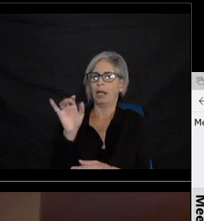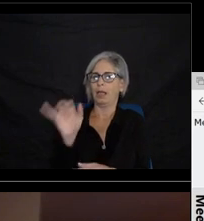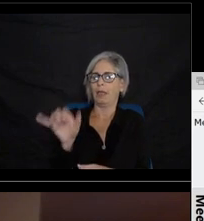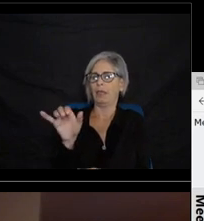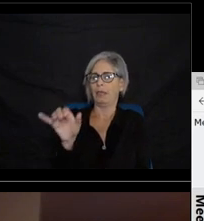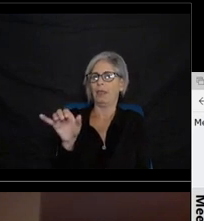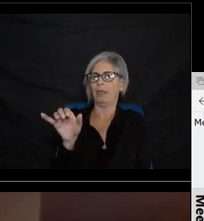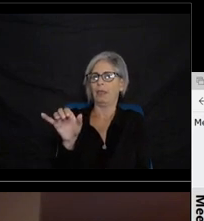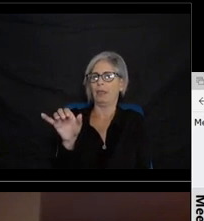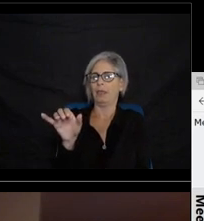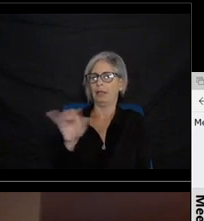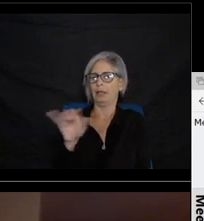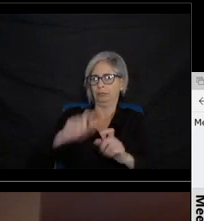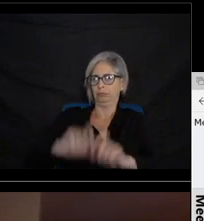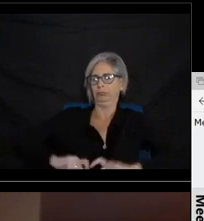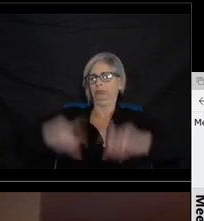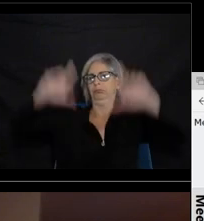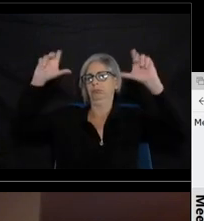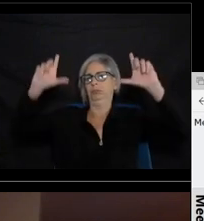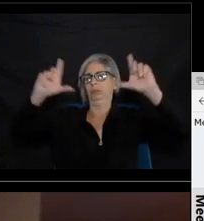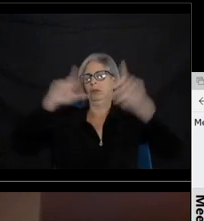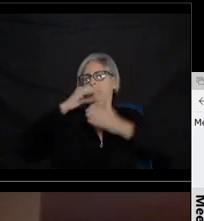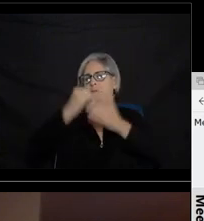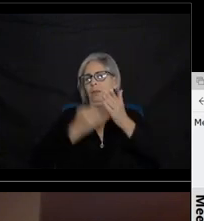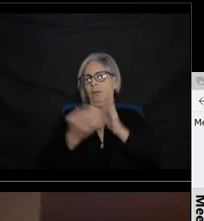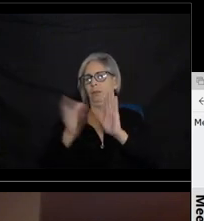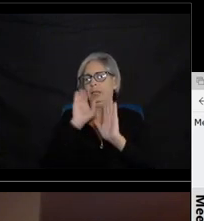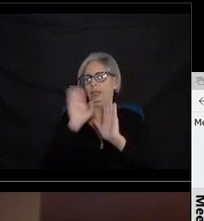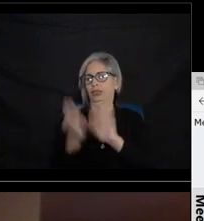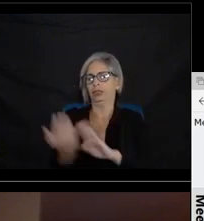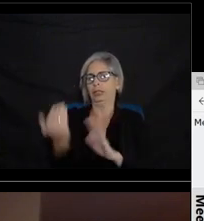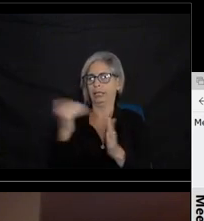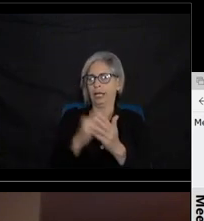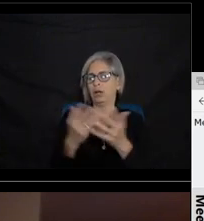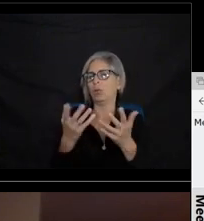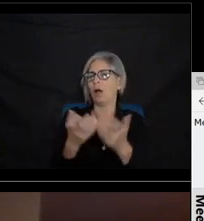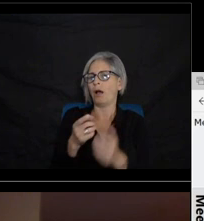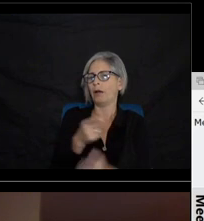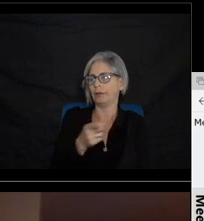fabricating and putting up the mural. John.